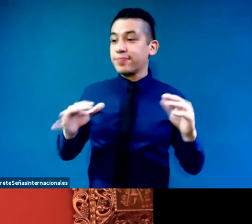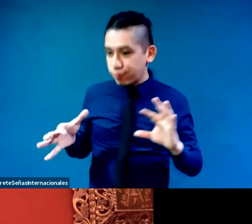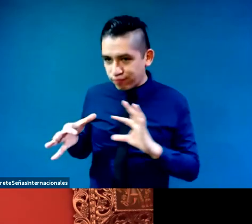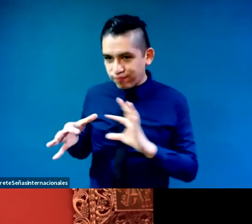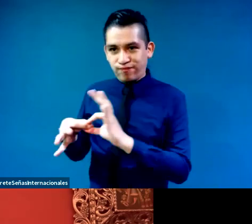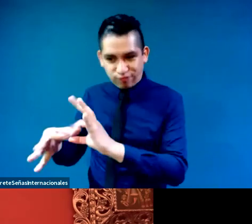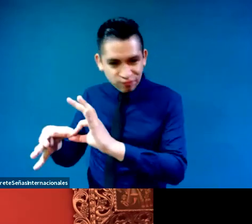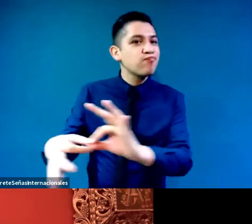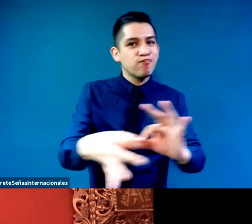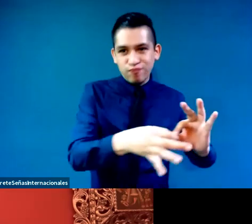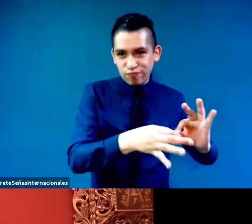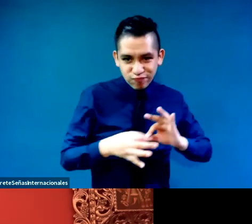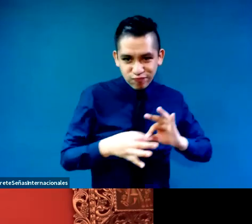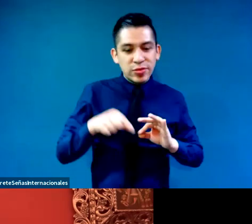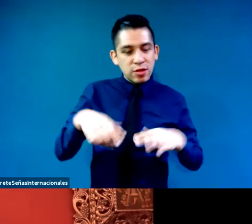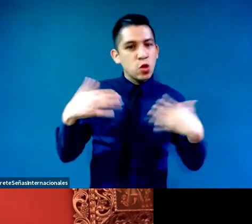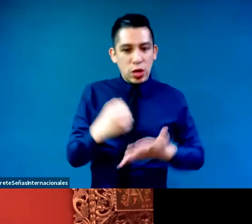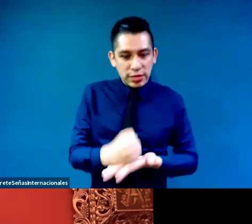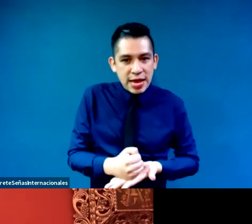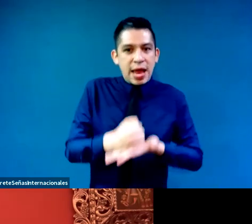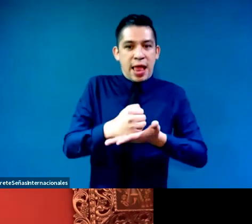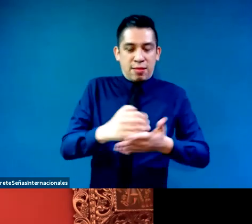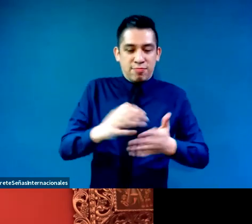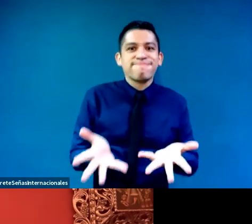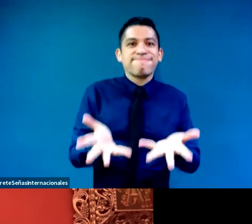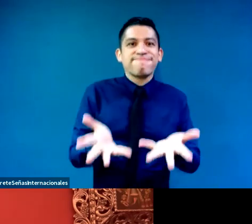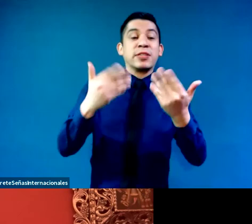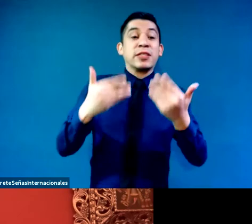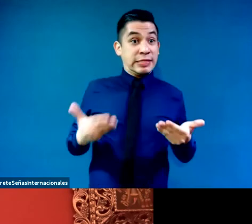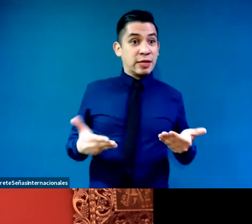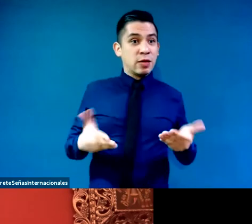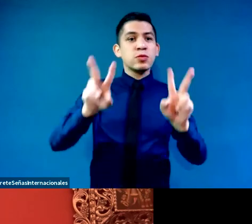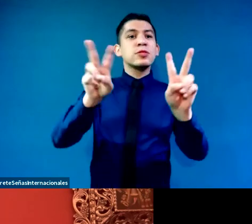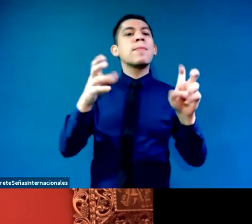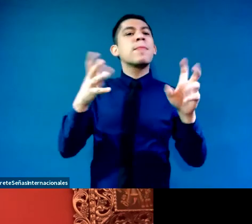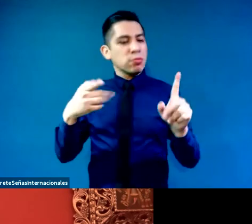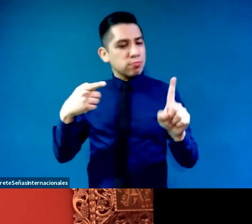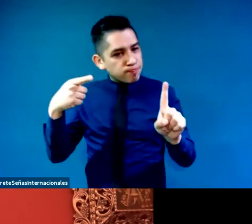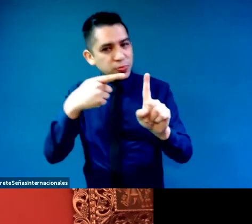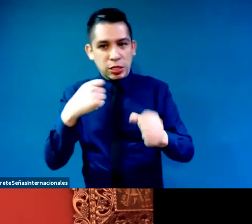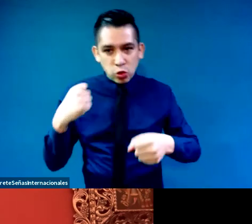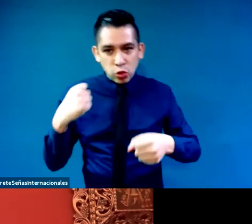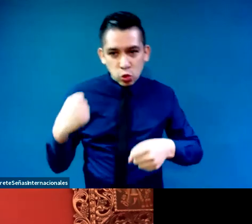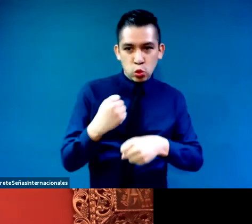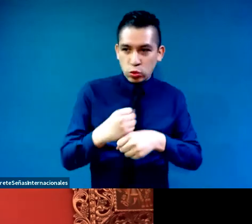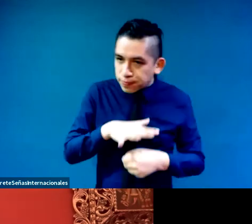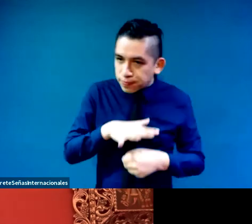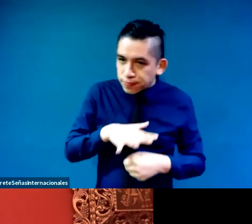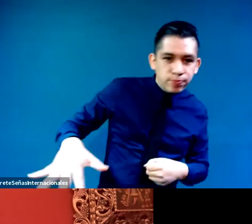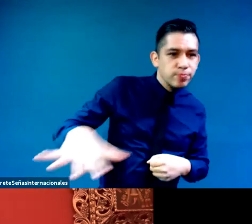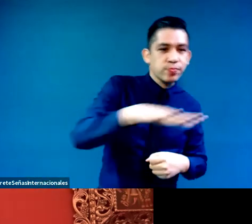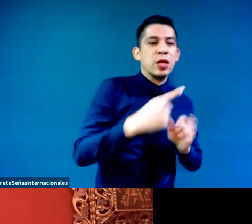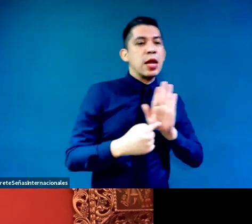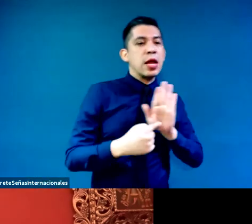Sarah, you did a really nice job of laying out the journey that you and other partners have been engaged in